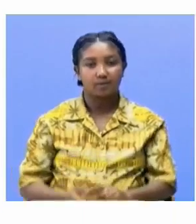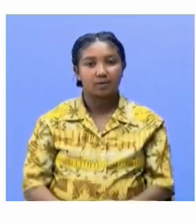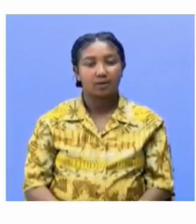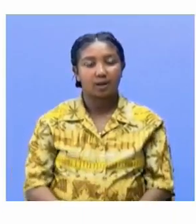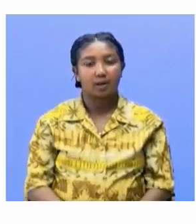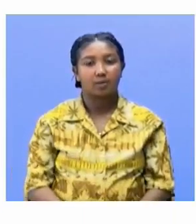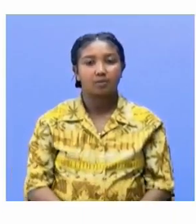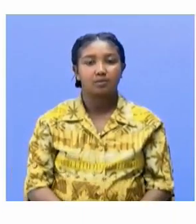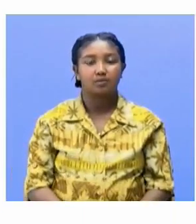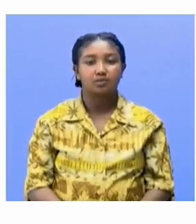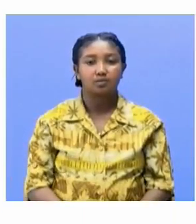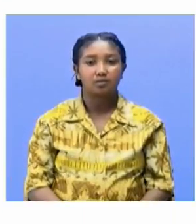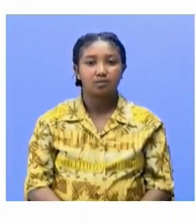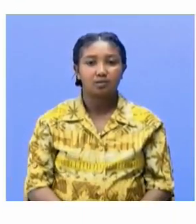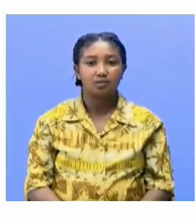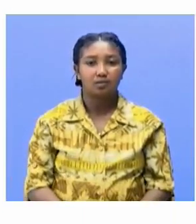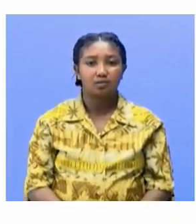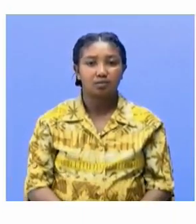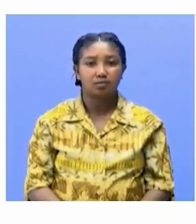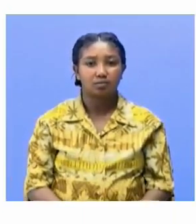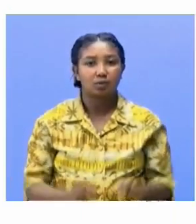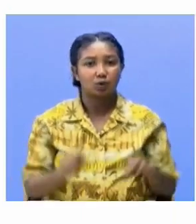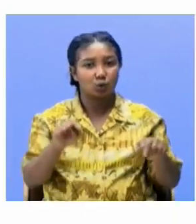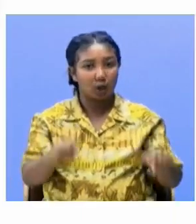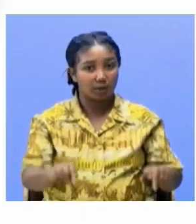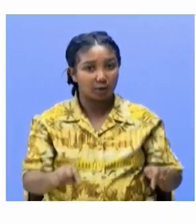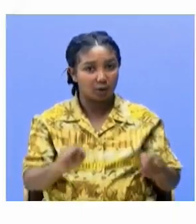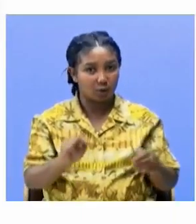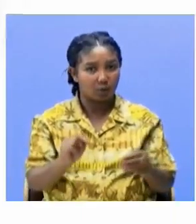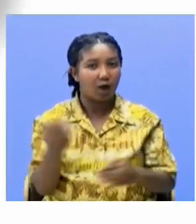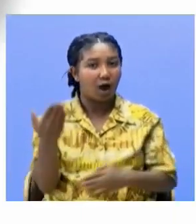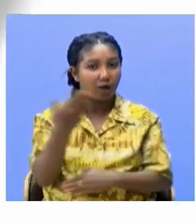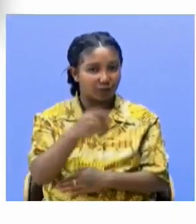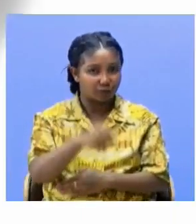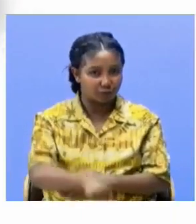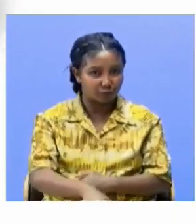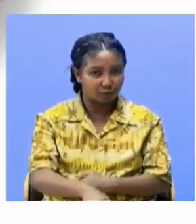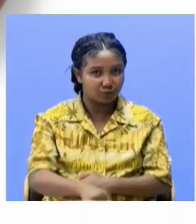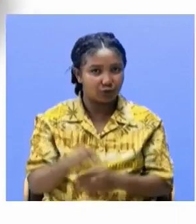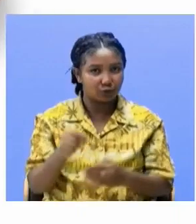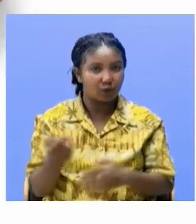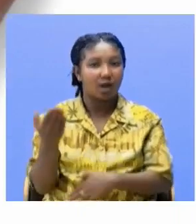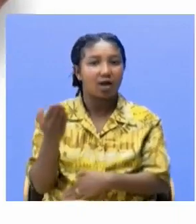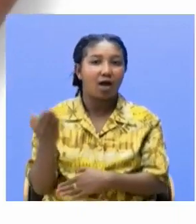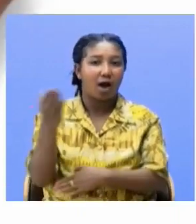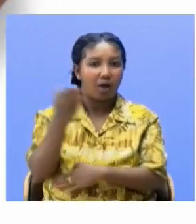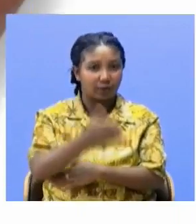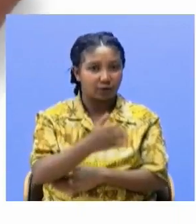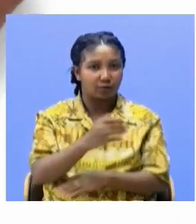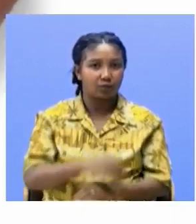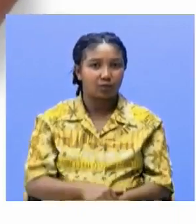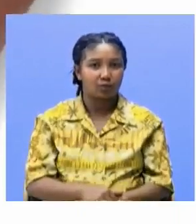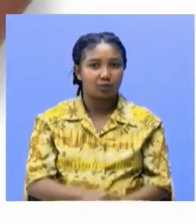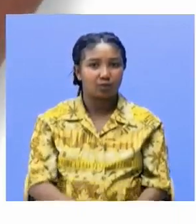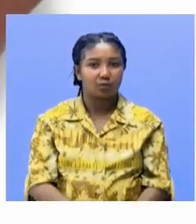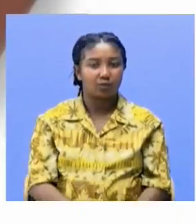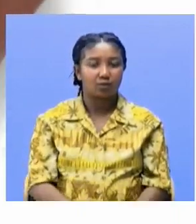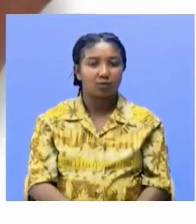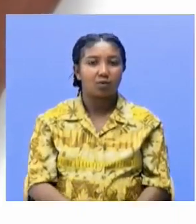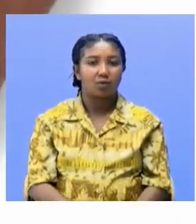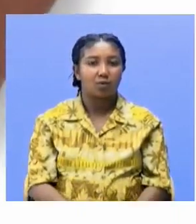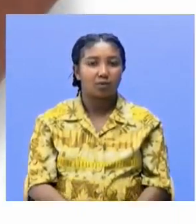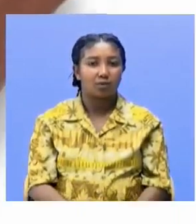I am meeting my friend today afternoon. Today afternoon.